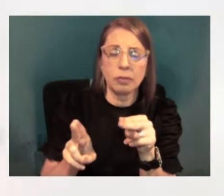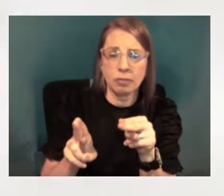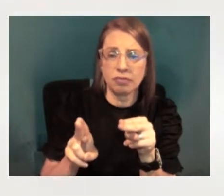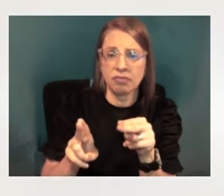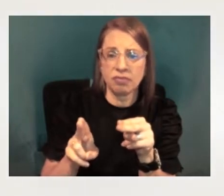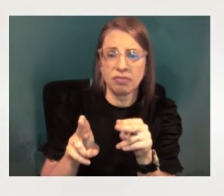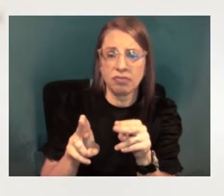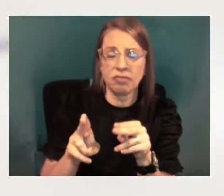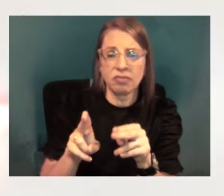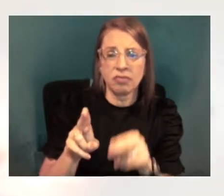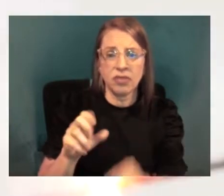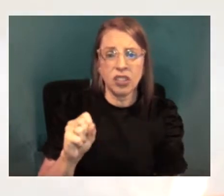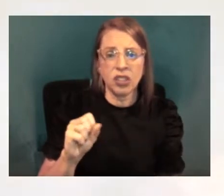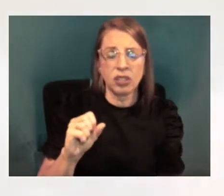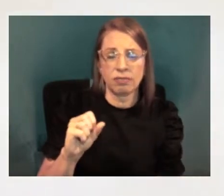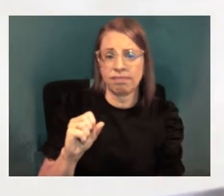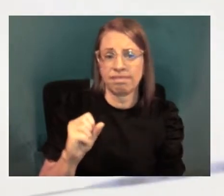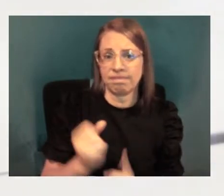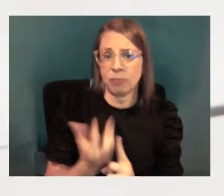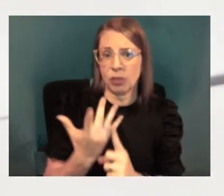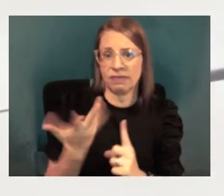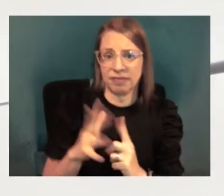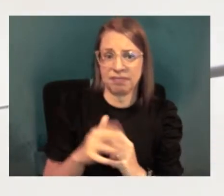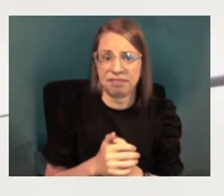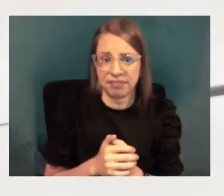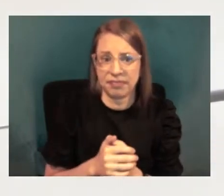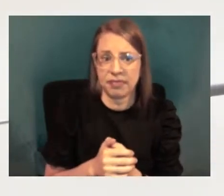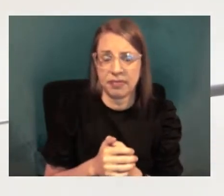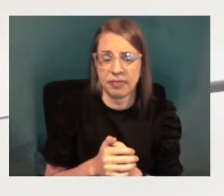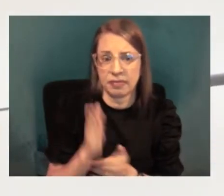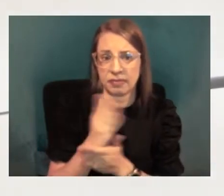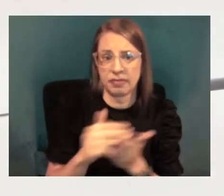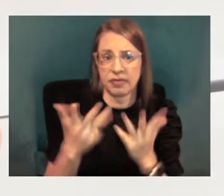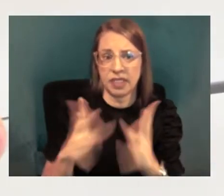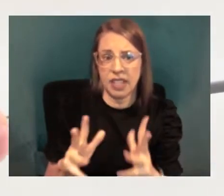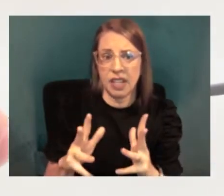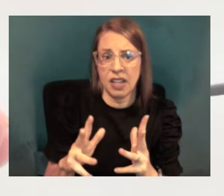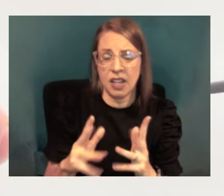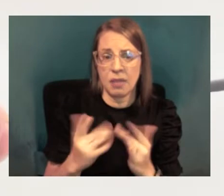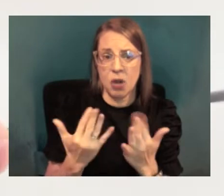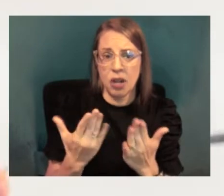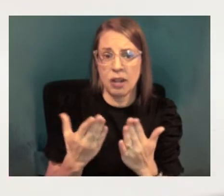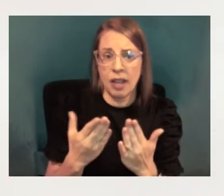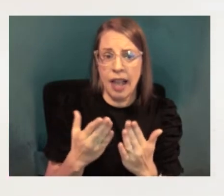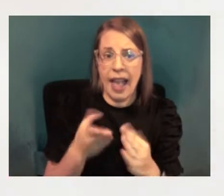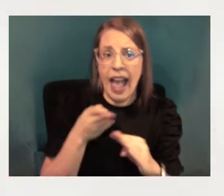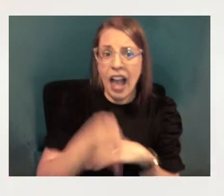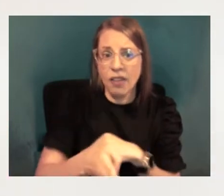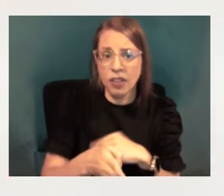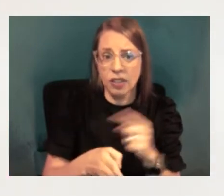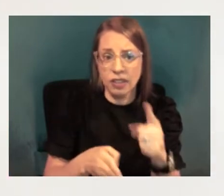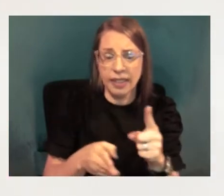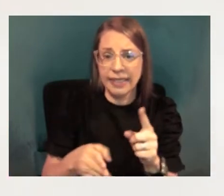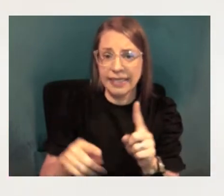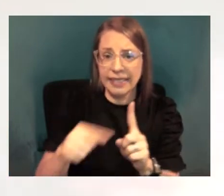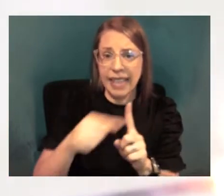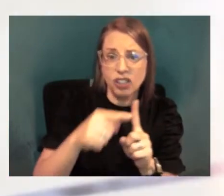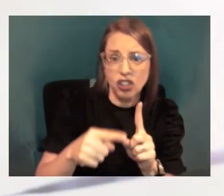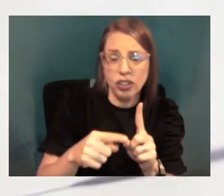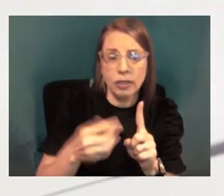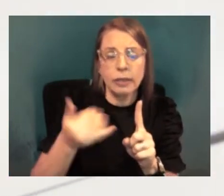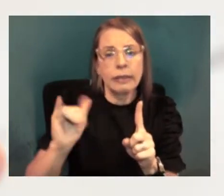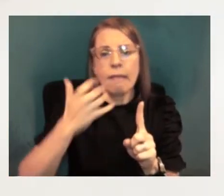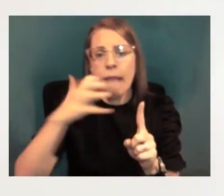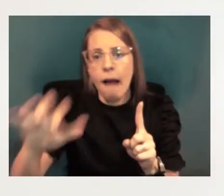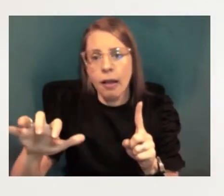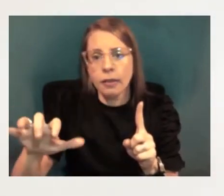charred. And even the piece that's already burned beyond the flame, we touch that, still hot enough to make a